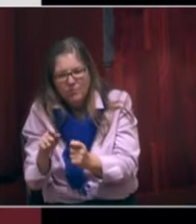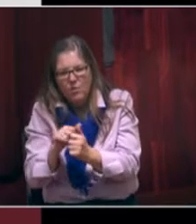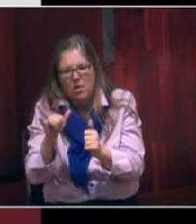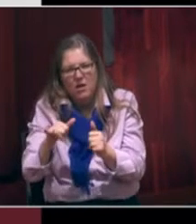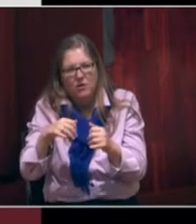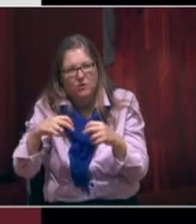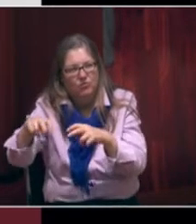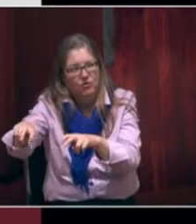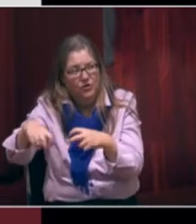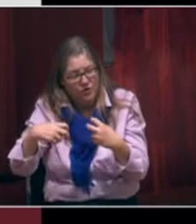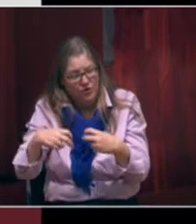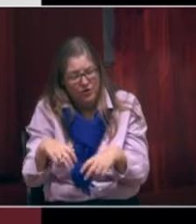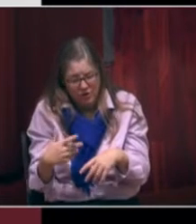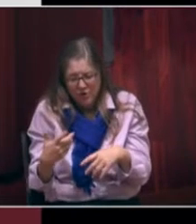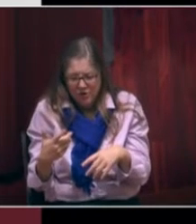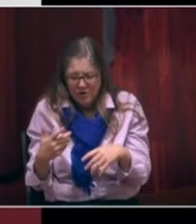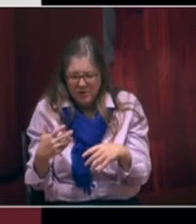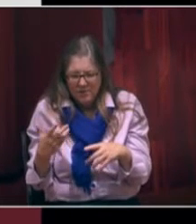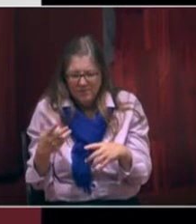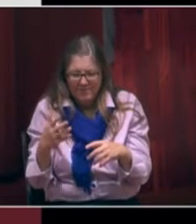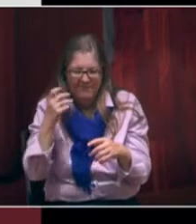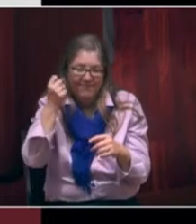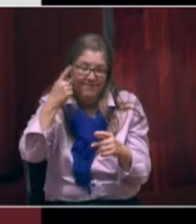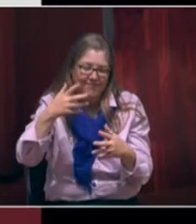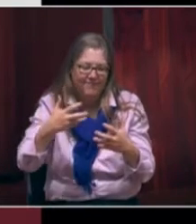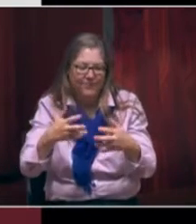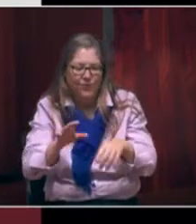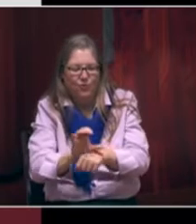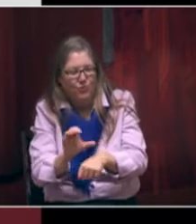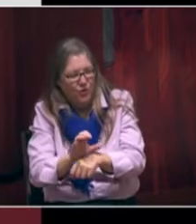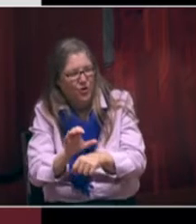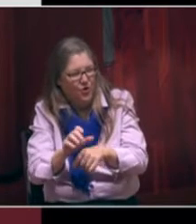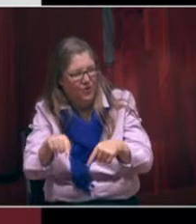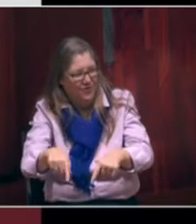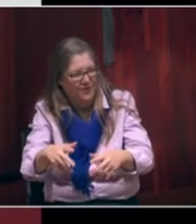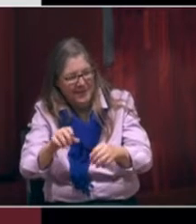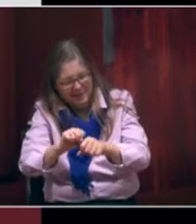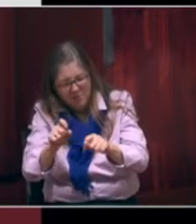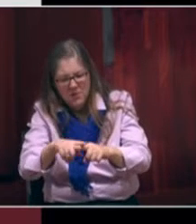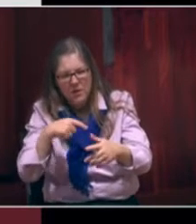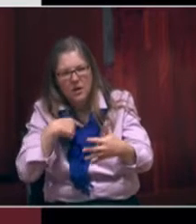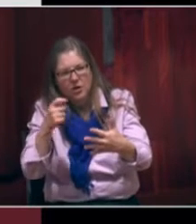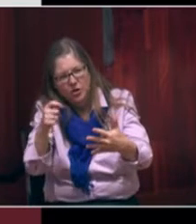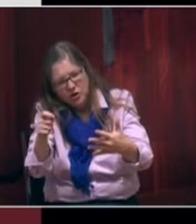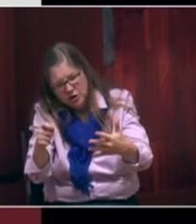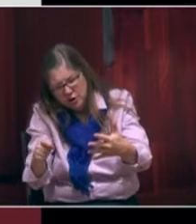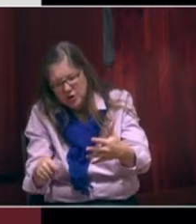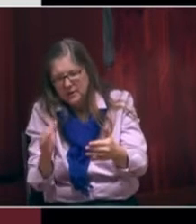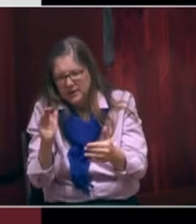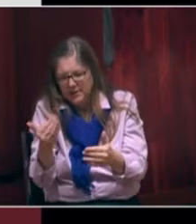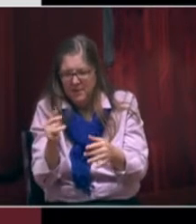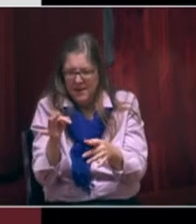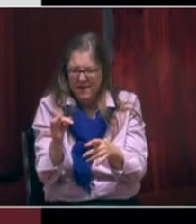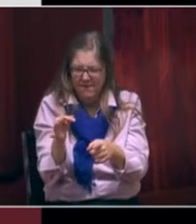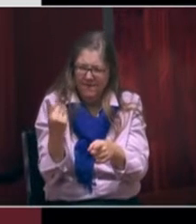as far as we can tell in an automated way. And then we flag all the transfers that seem to have some kind